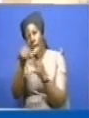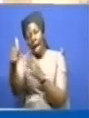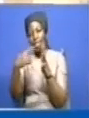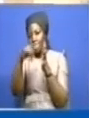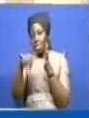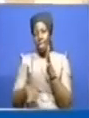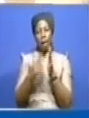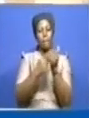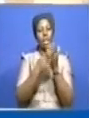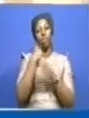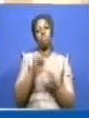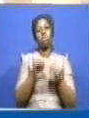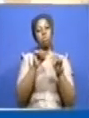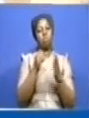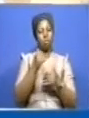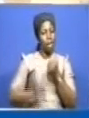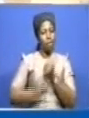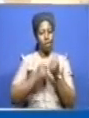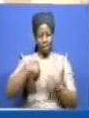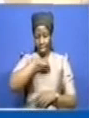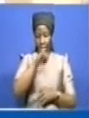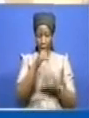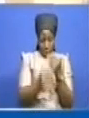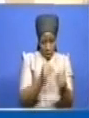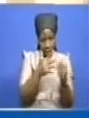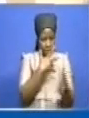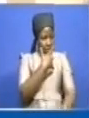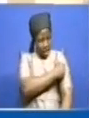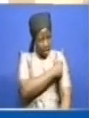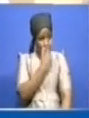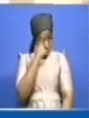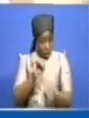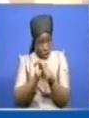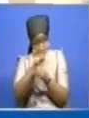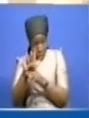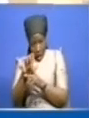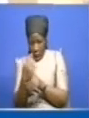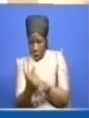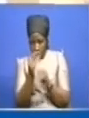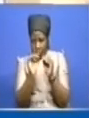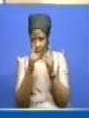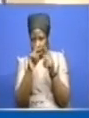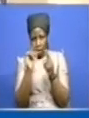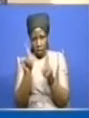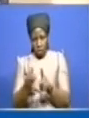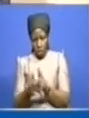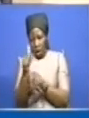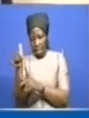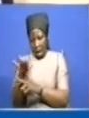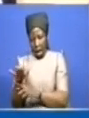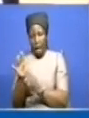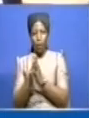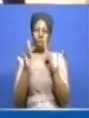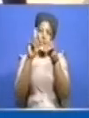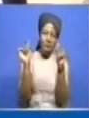of vaccination, not just for COVID, but also for other areas. Kwa hayo machache na mengi,